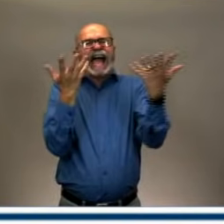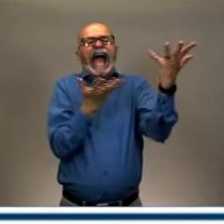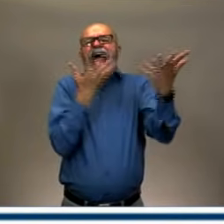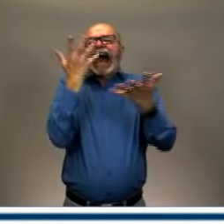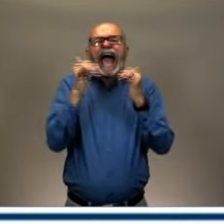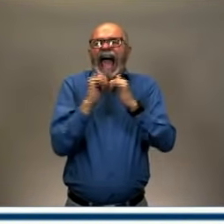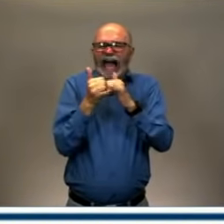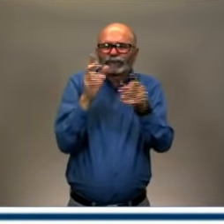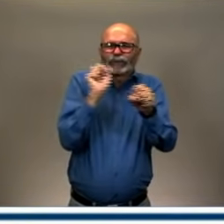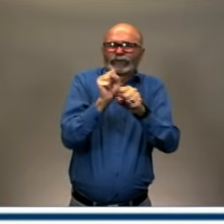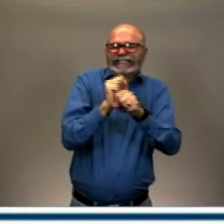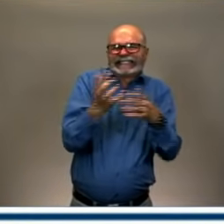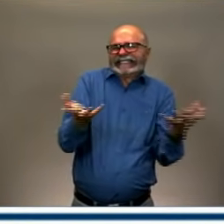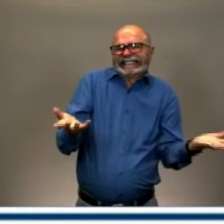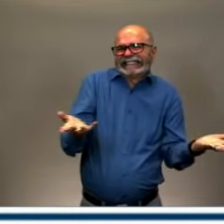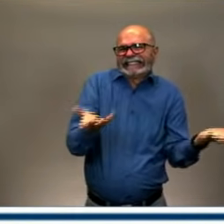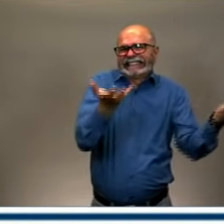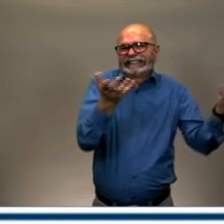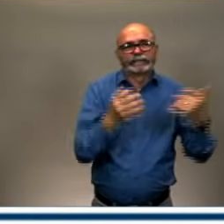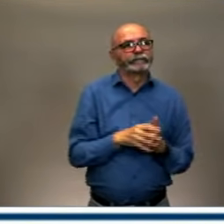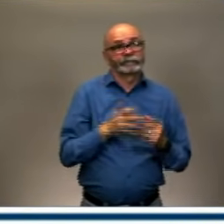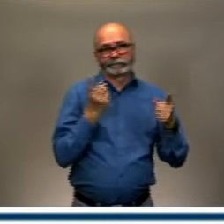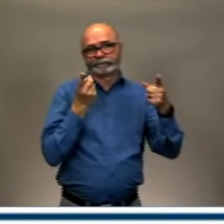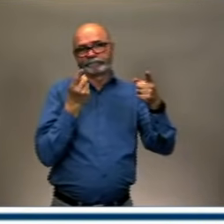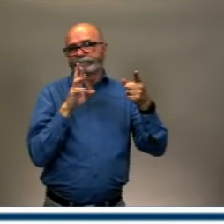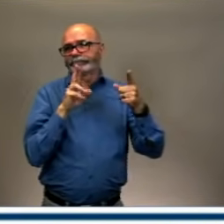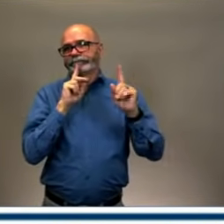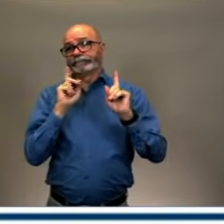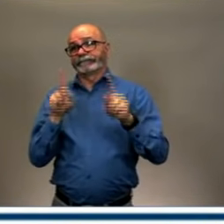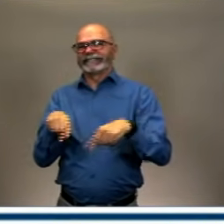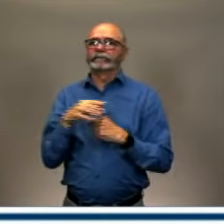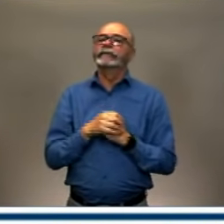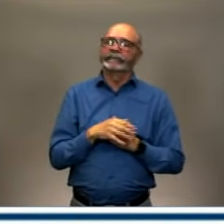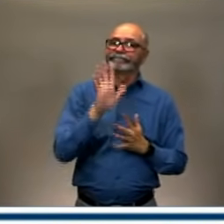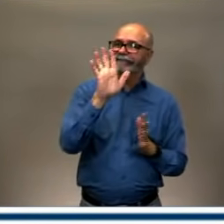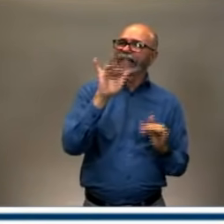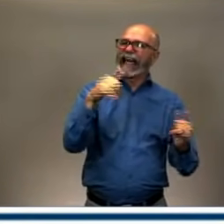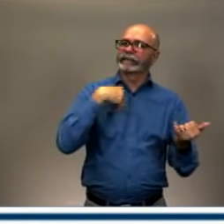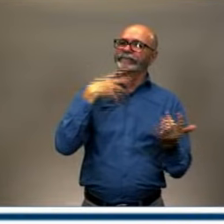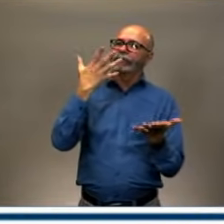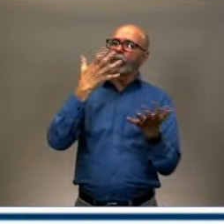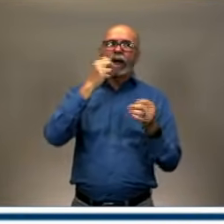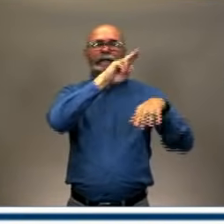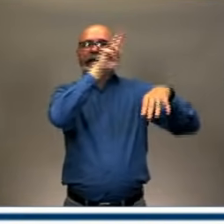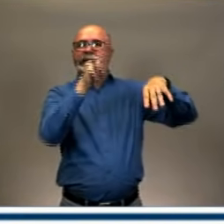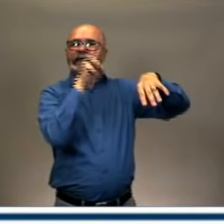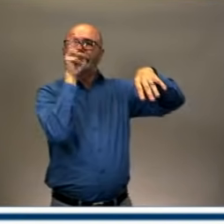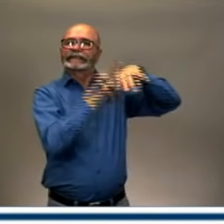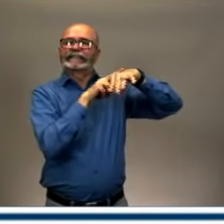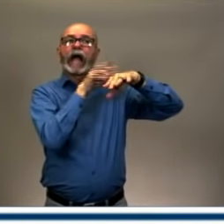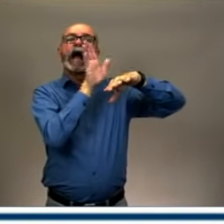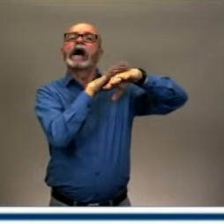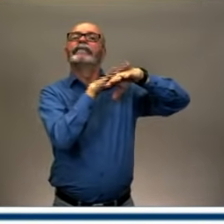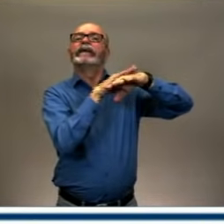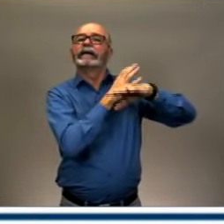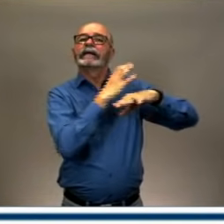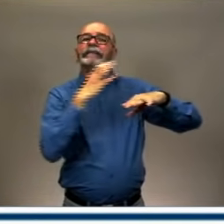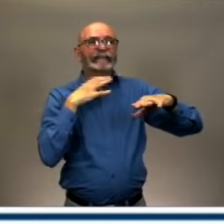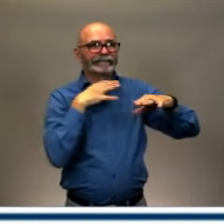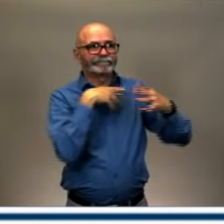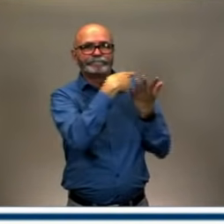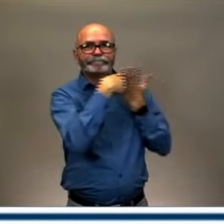So that's an area of the technicalities. We'd look for guidance from the National Advisory Committee on Immunization. You have to understand that all of